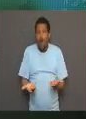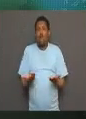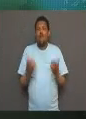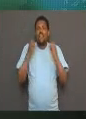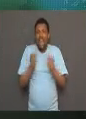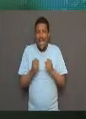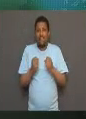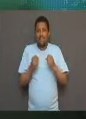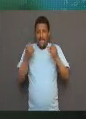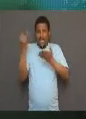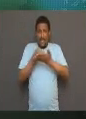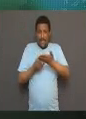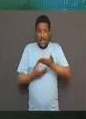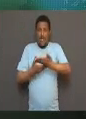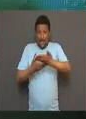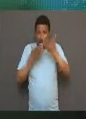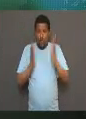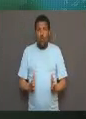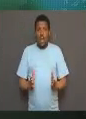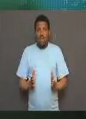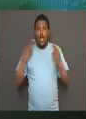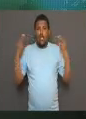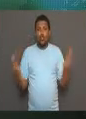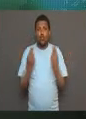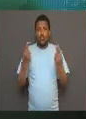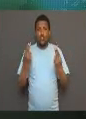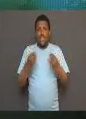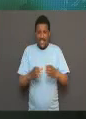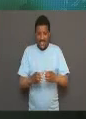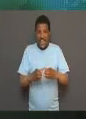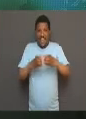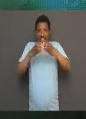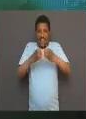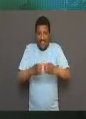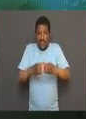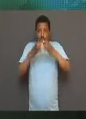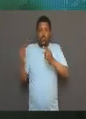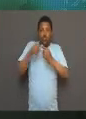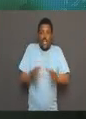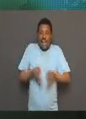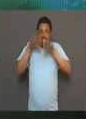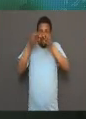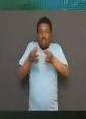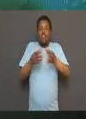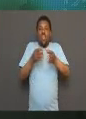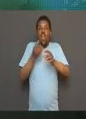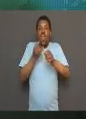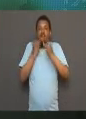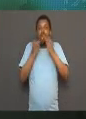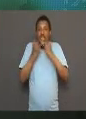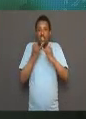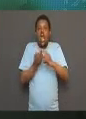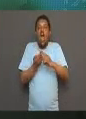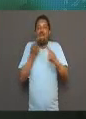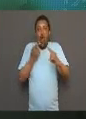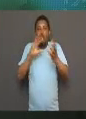can cartographers use a cylinder to transfer the information